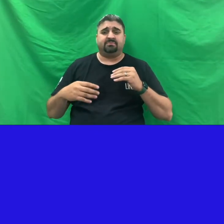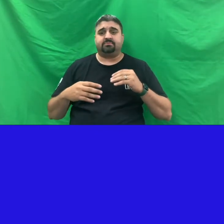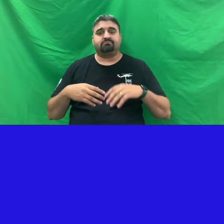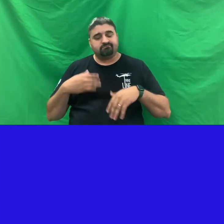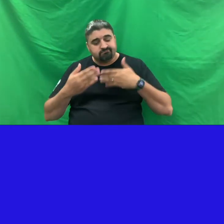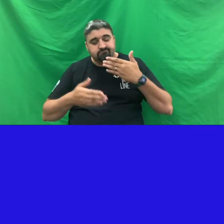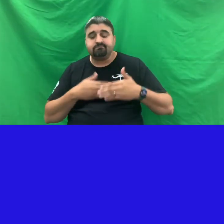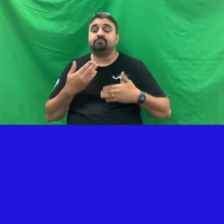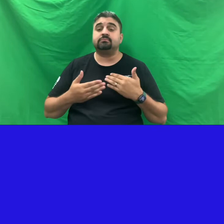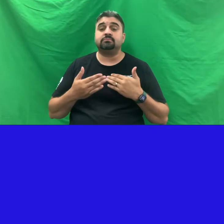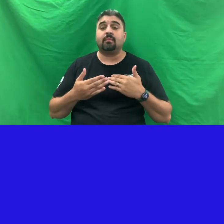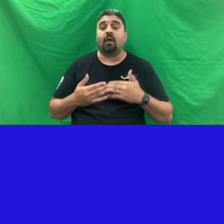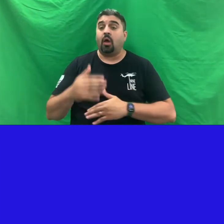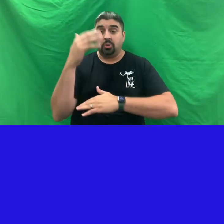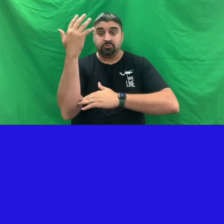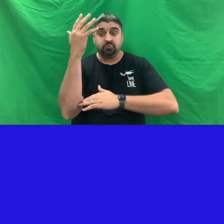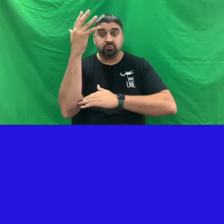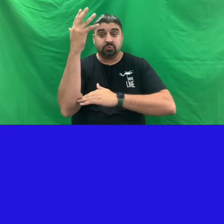Ouch!